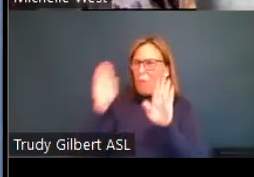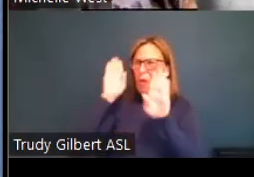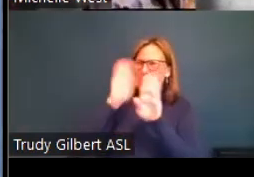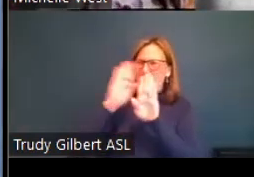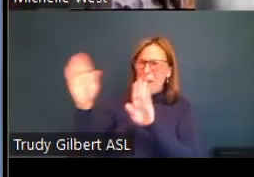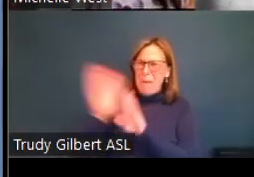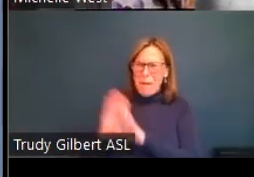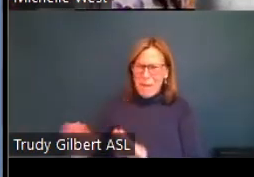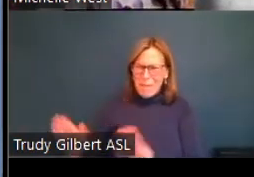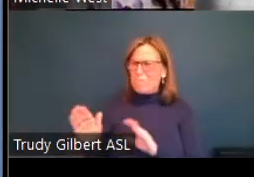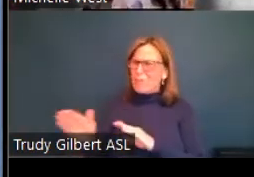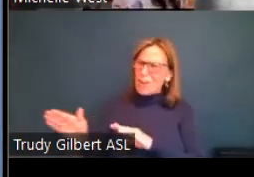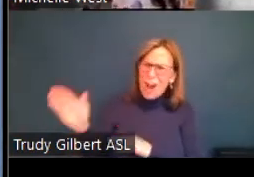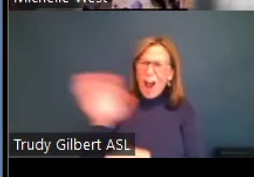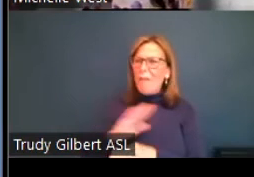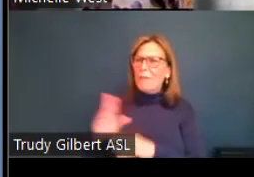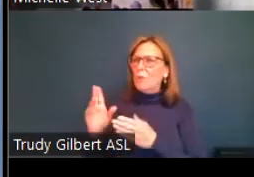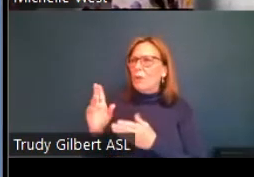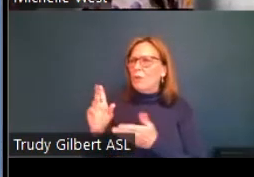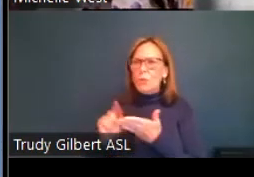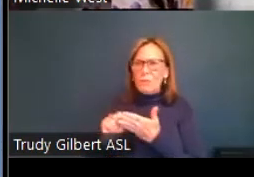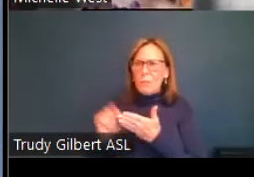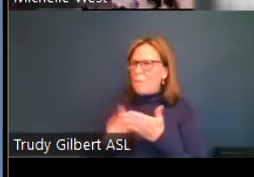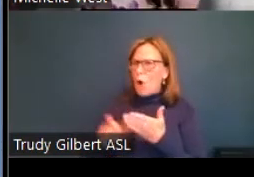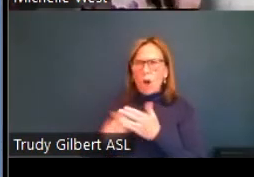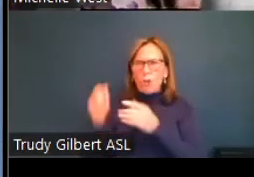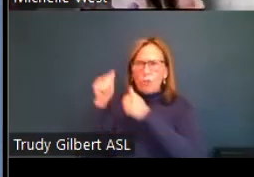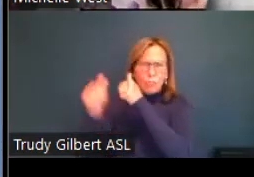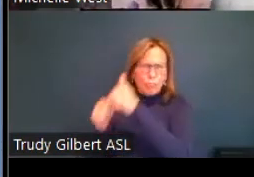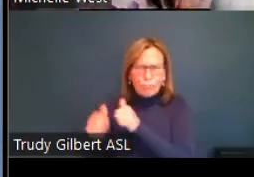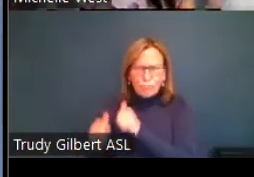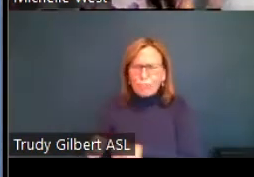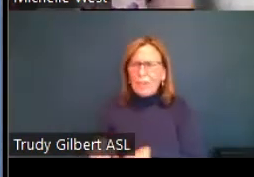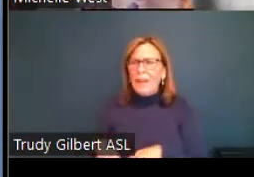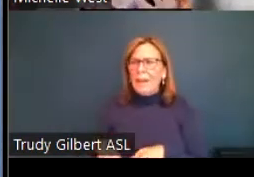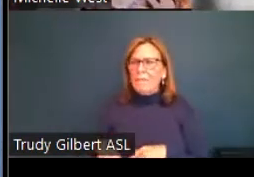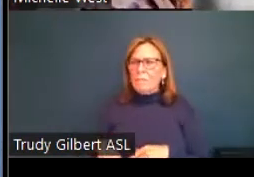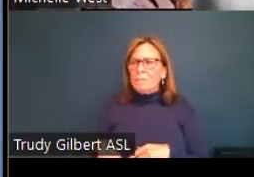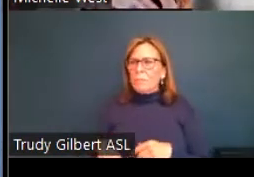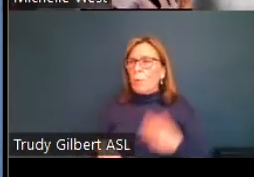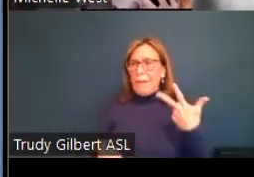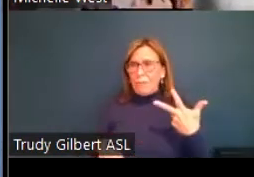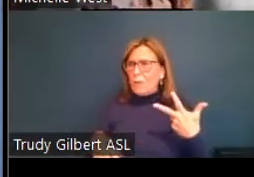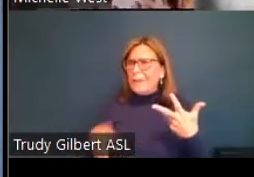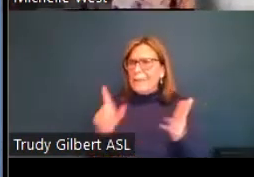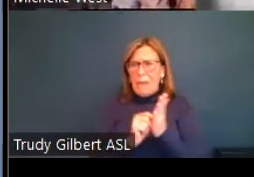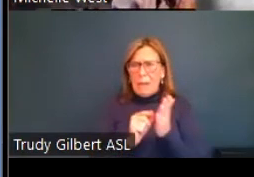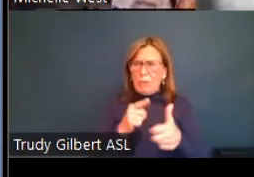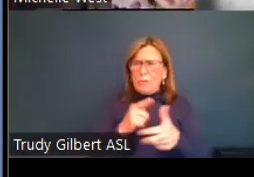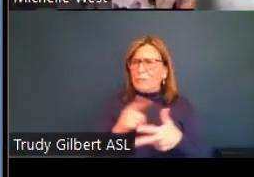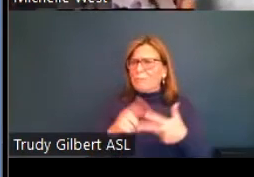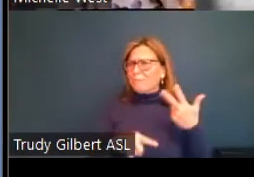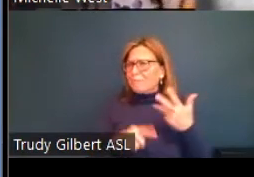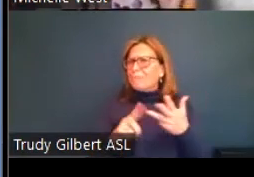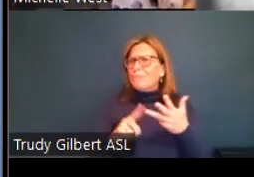covered with newspaper clippings of articles. We have three papers. We have a business journal. We have sort of a niche